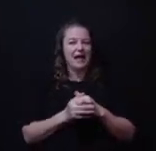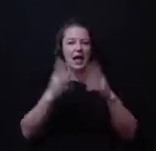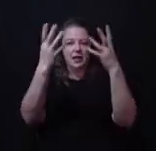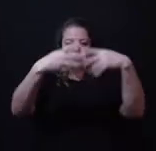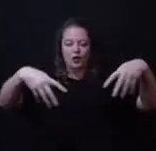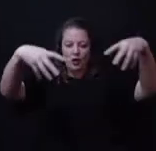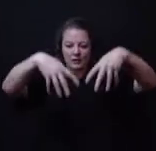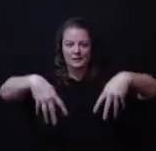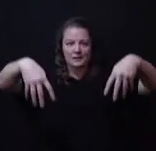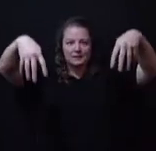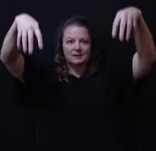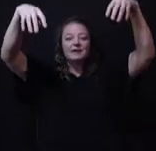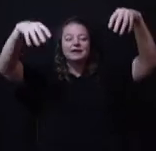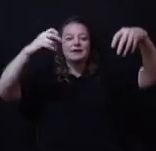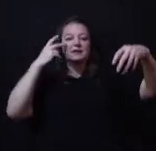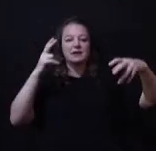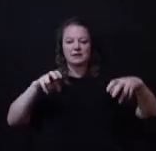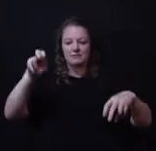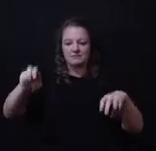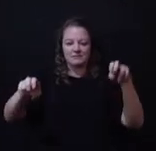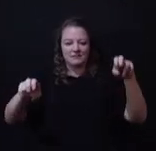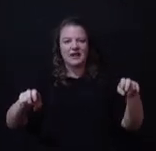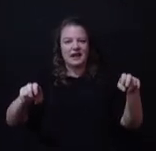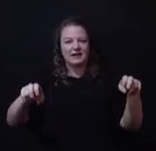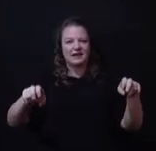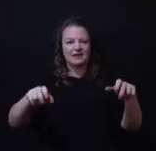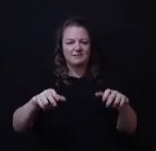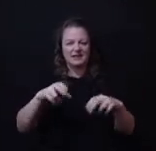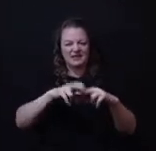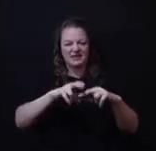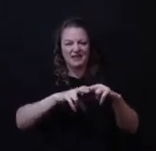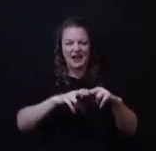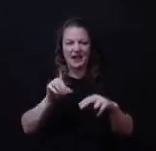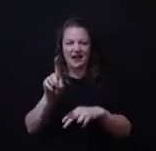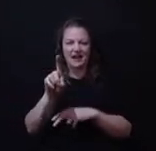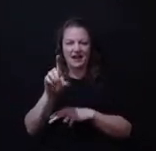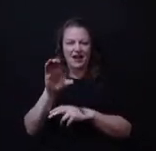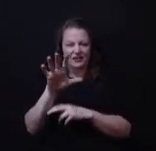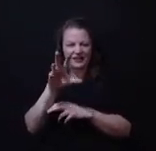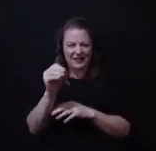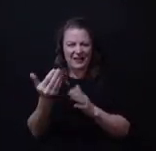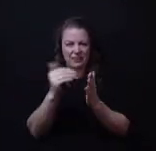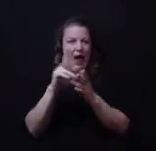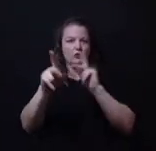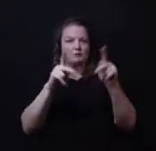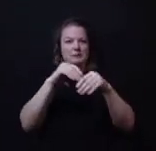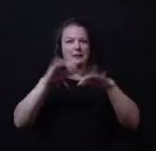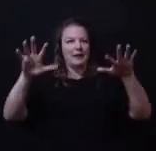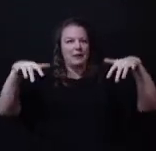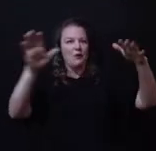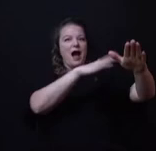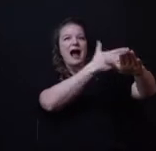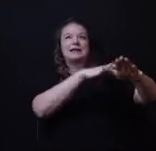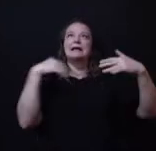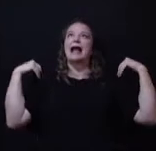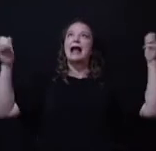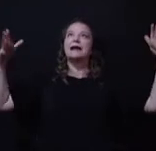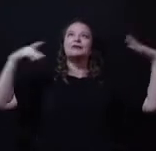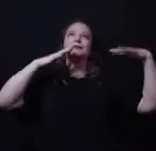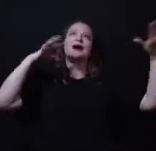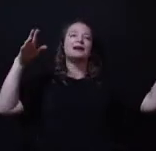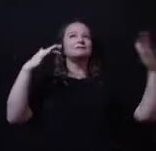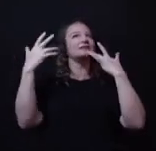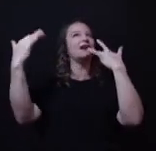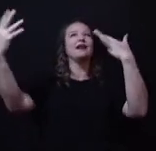There were some great big chairs with guys in three-piece suits, 150,000 people in a choir. Angels started singing,